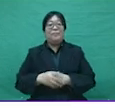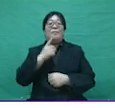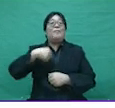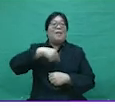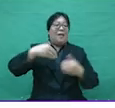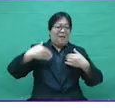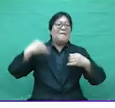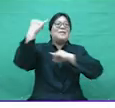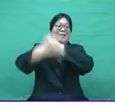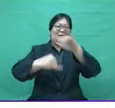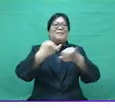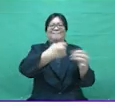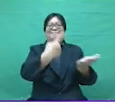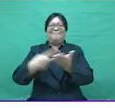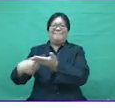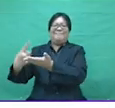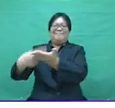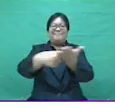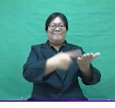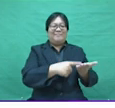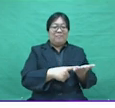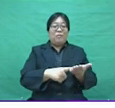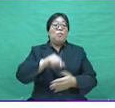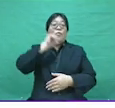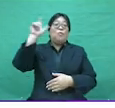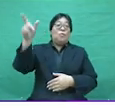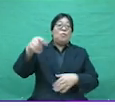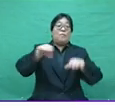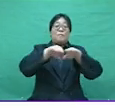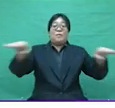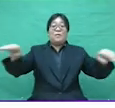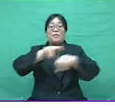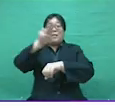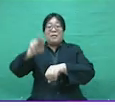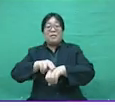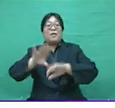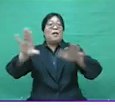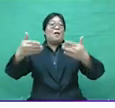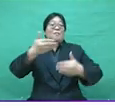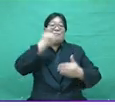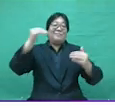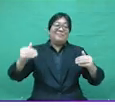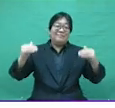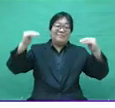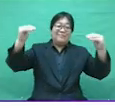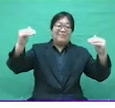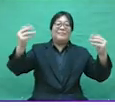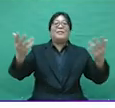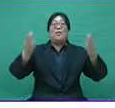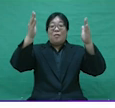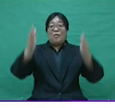Yes, we had an international discussion, not only on the national level, how to better cover